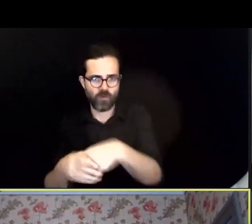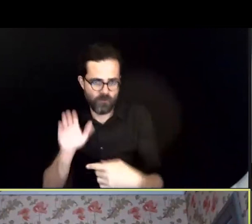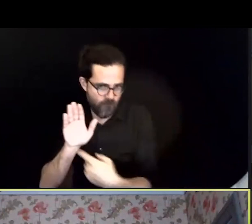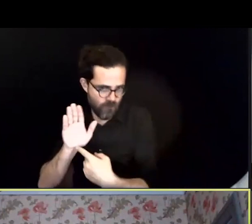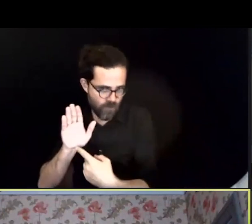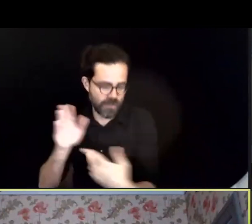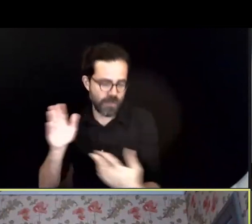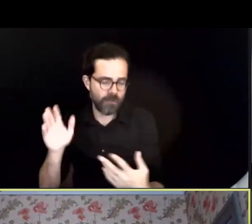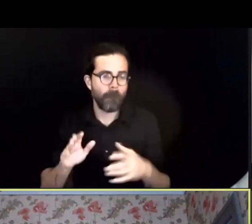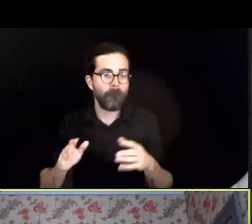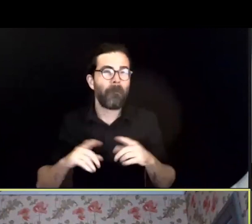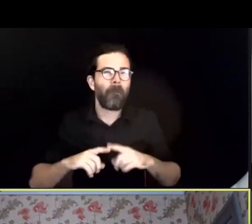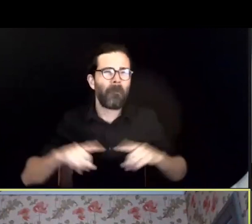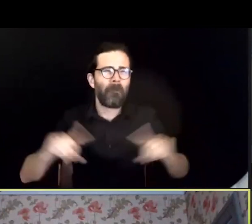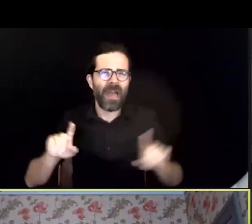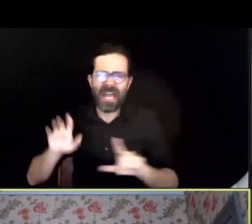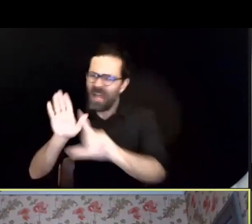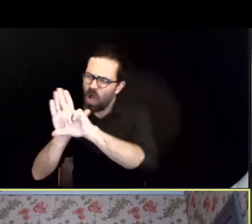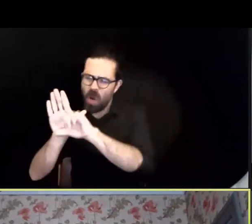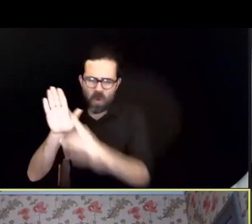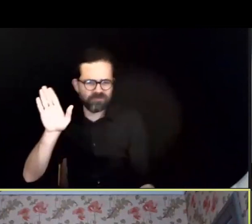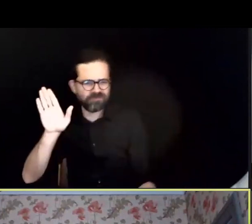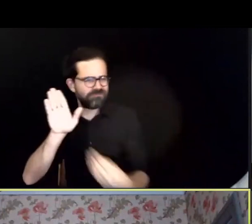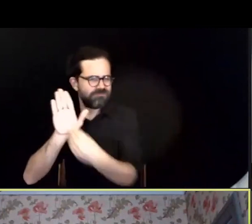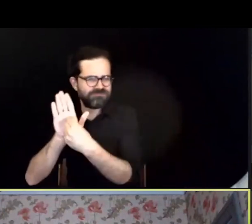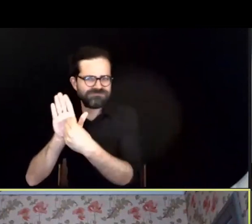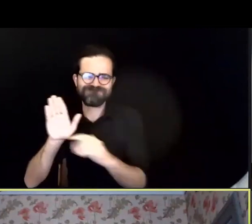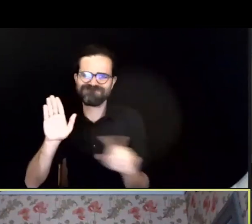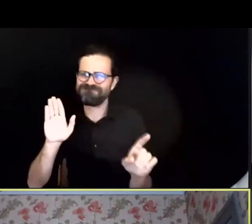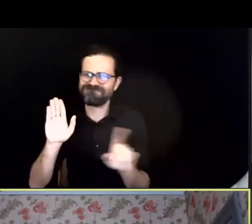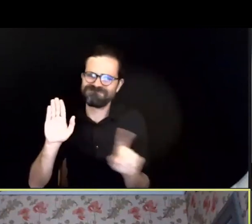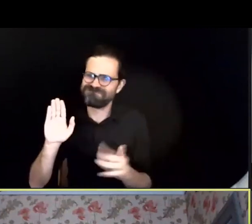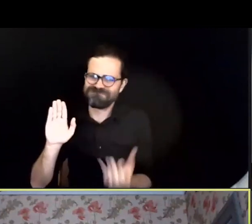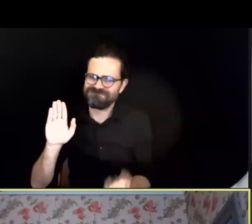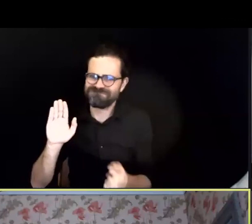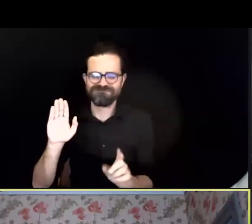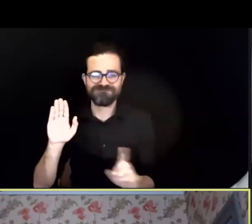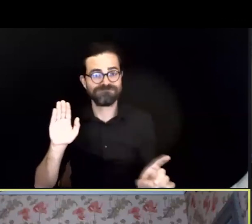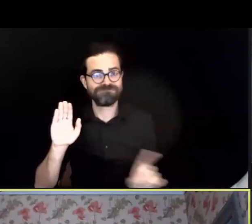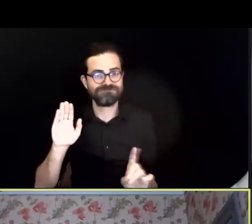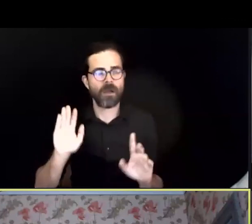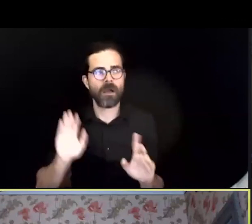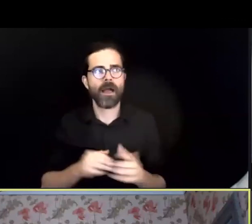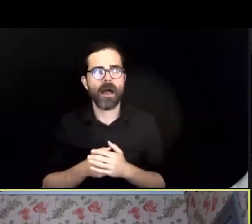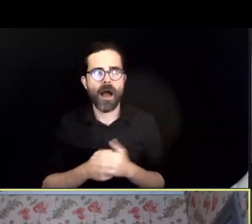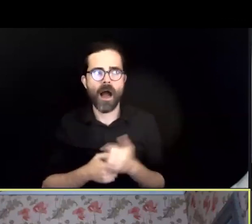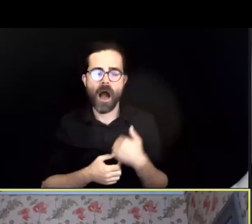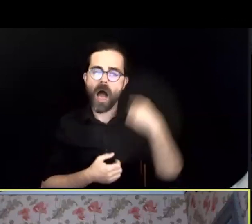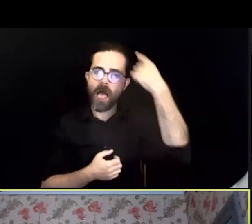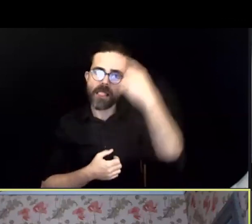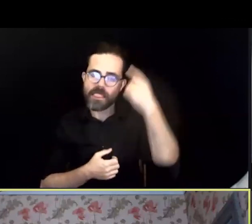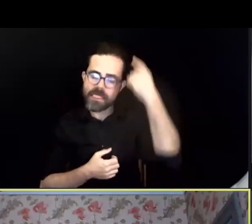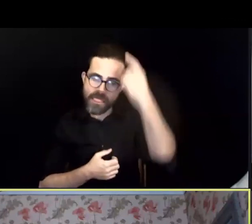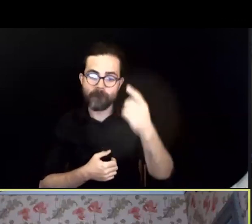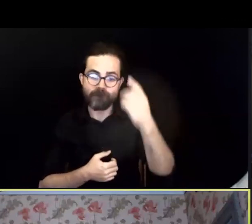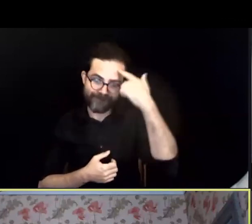or something like that, and I think the main challenge is also that there is no specific